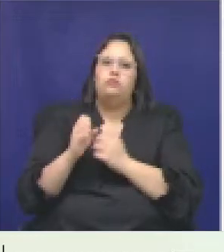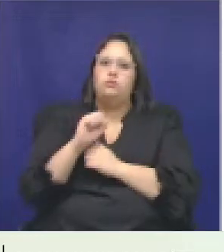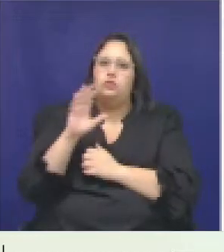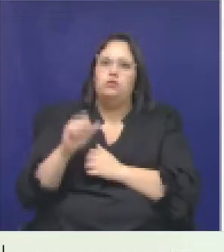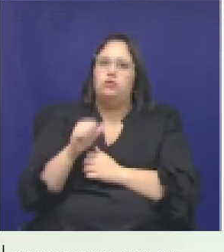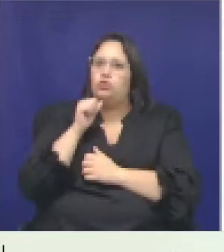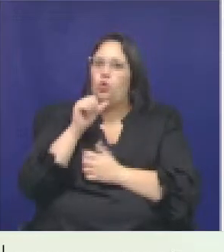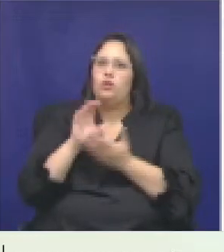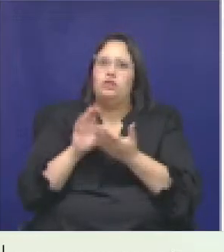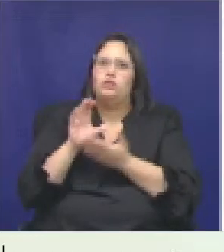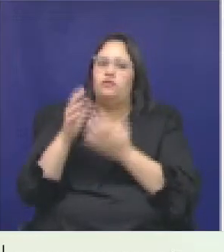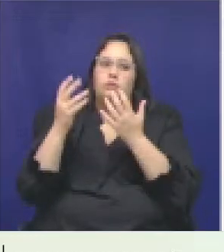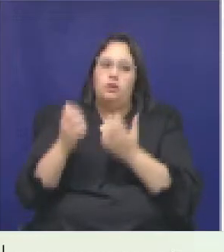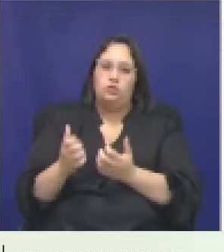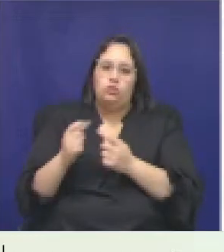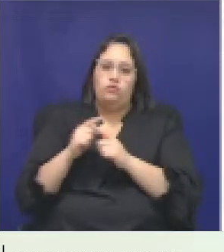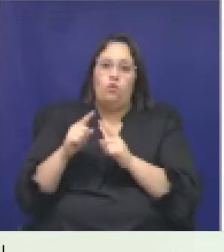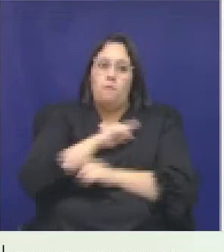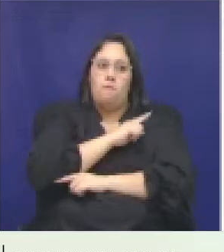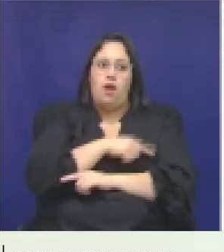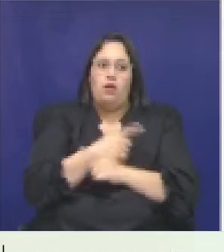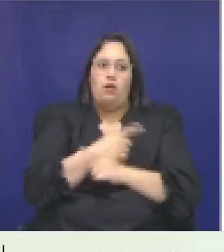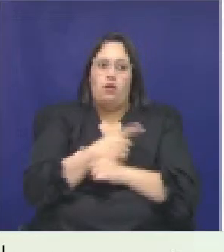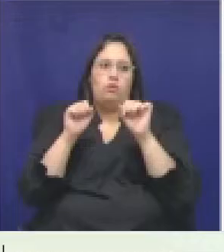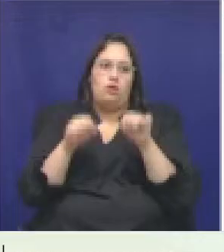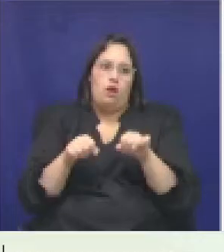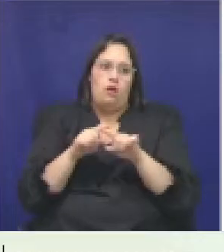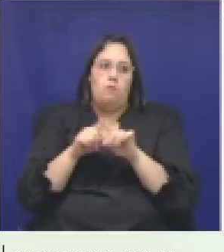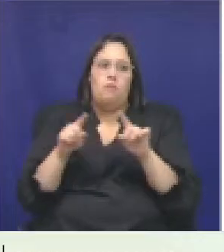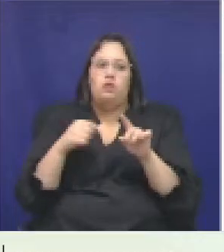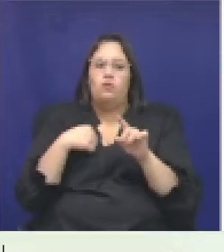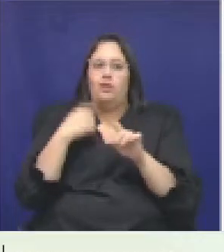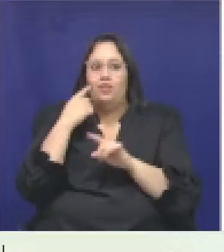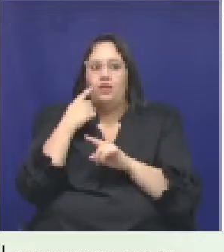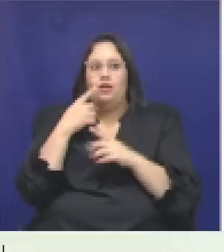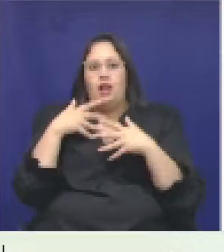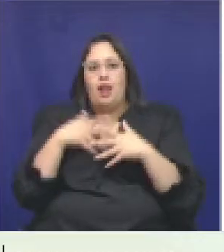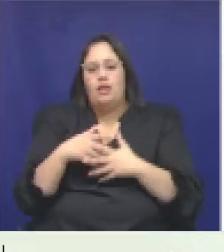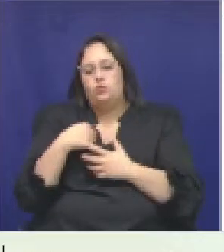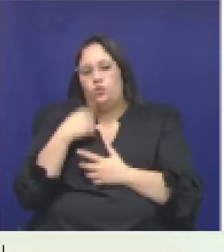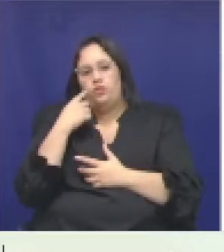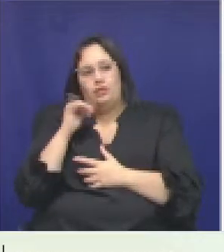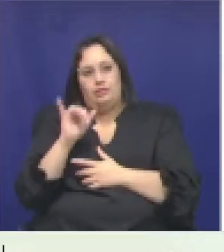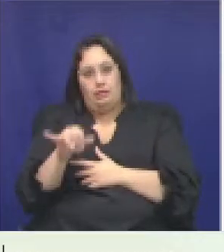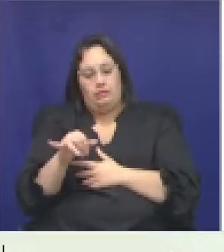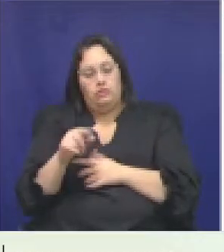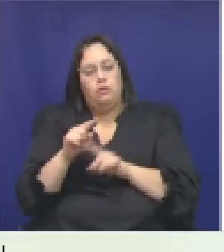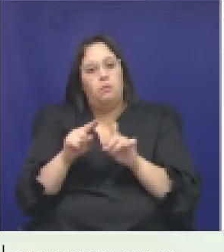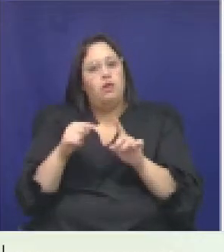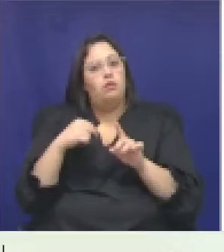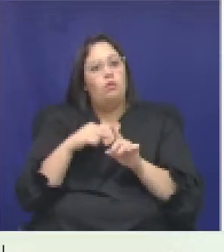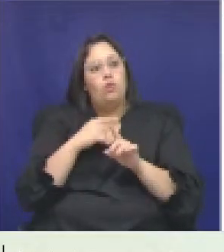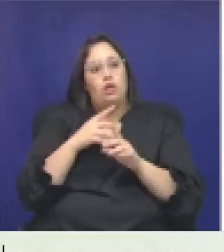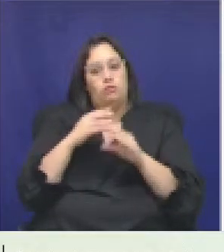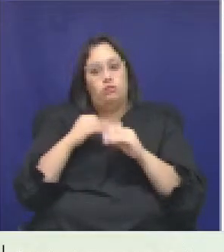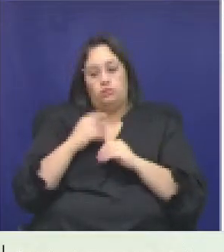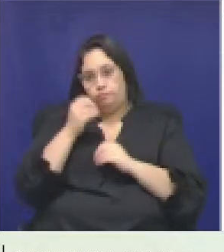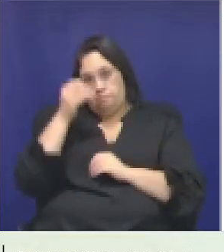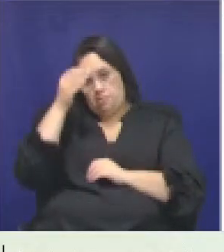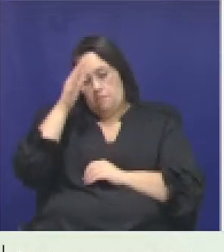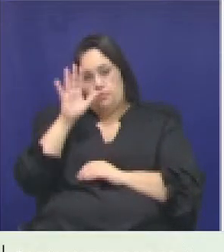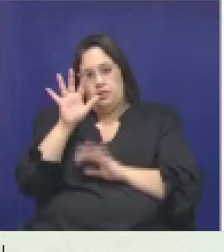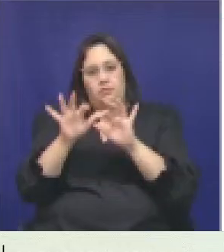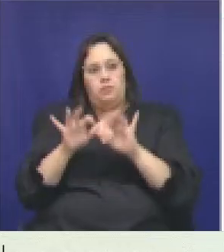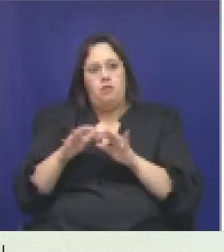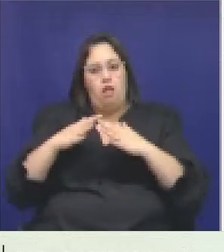not be given the budget to perform its mandate. It is lazy to think like that, and it undermines the intelligence of our people